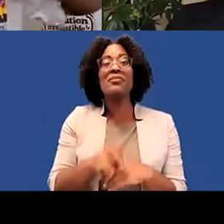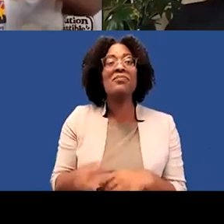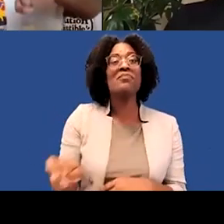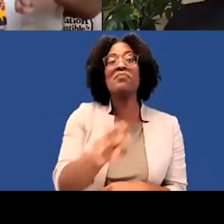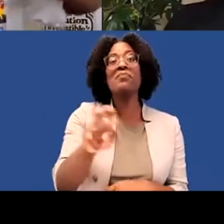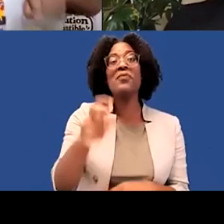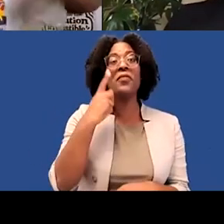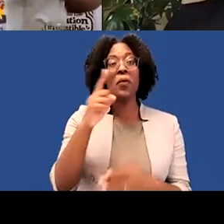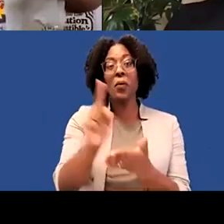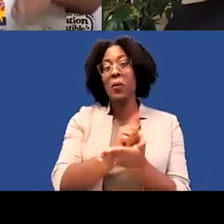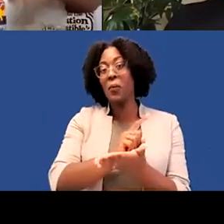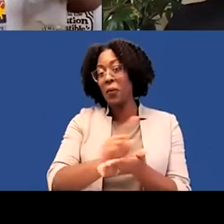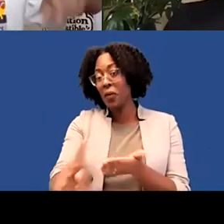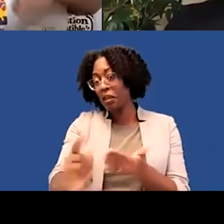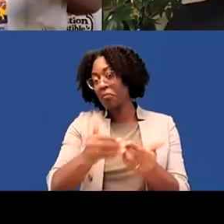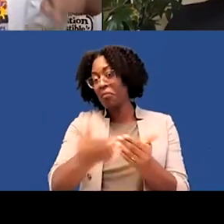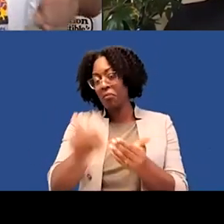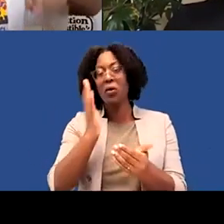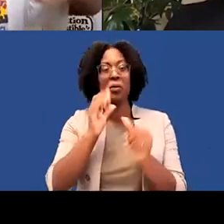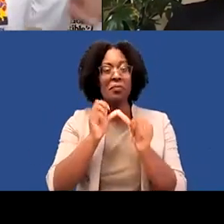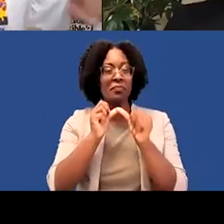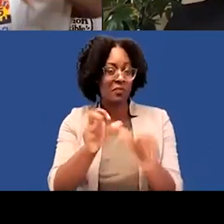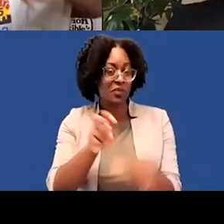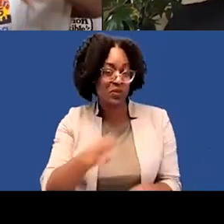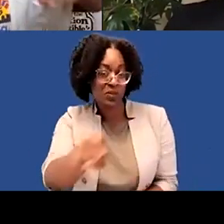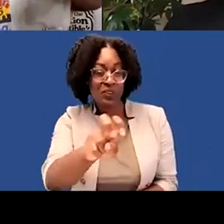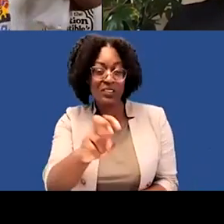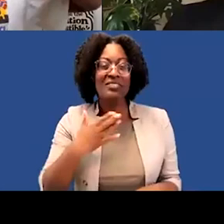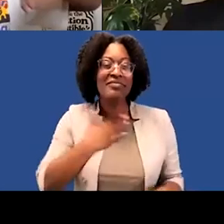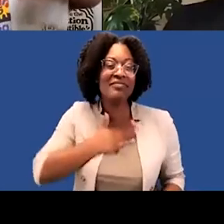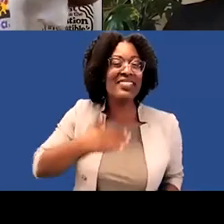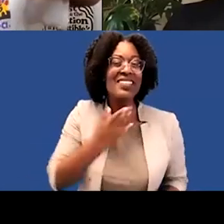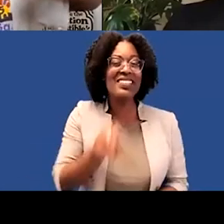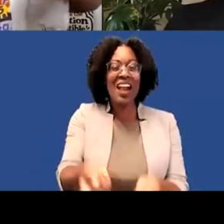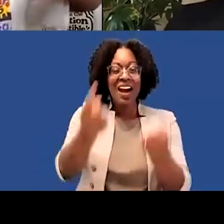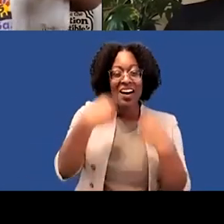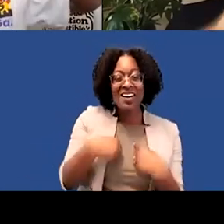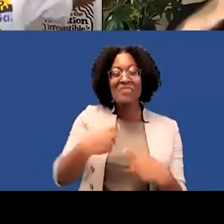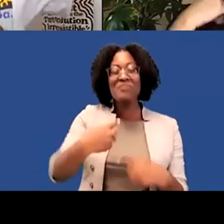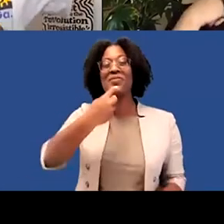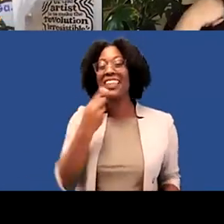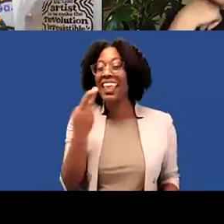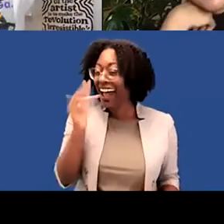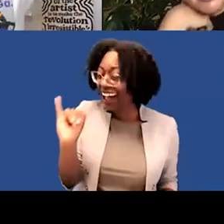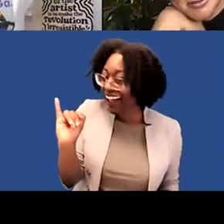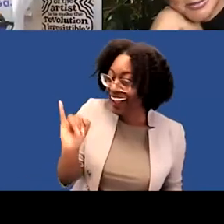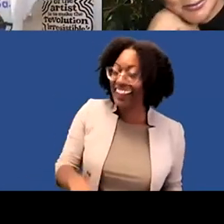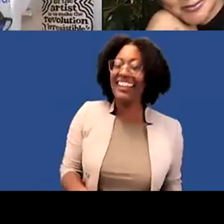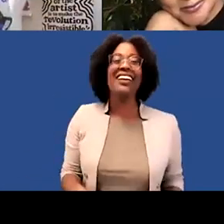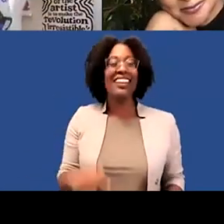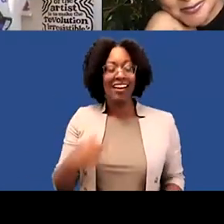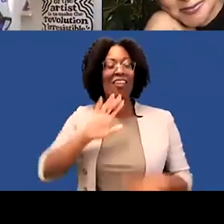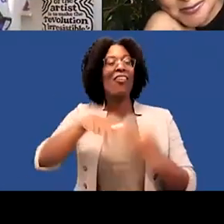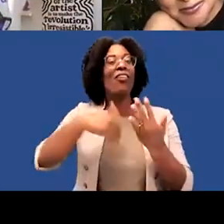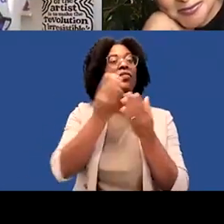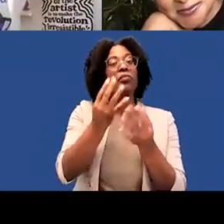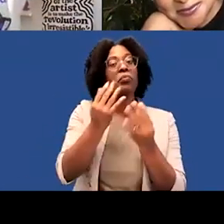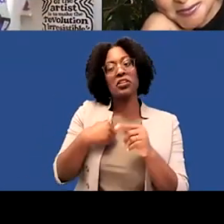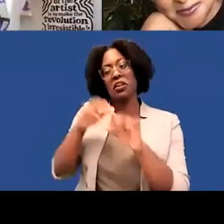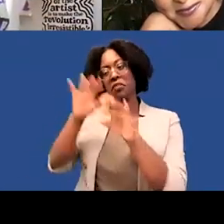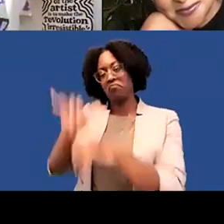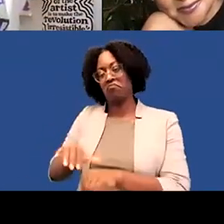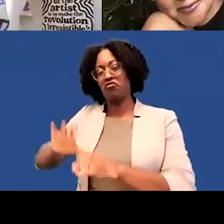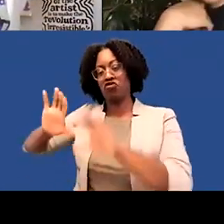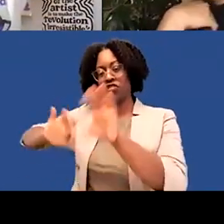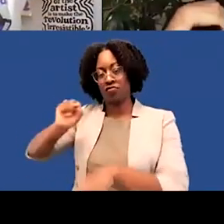So come say hi. I put the link to the other events in the chat. And we love you all so much. Yes, and thank you, Naima and Raquel.